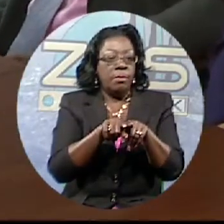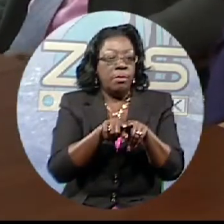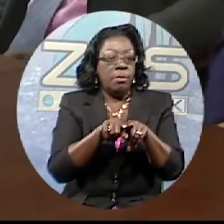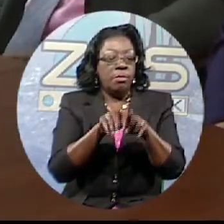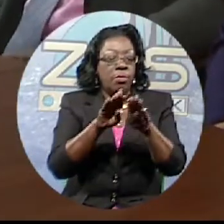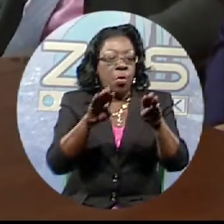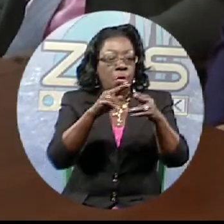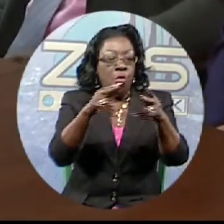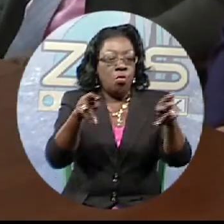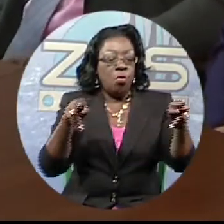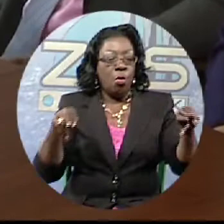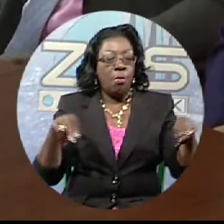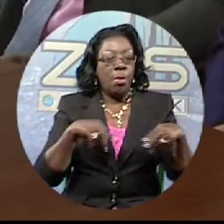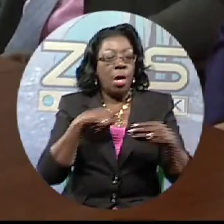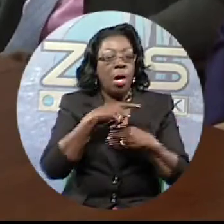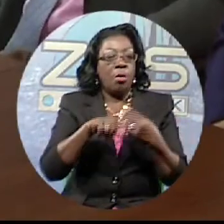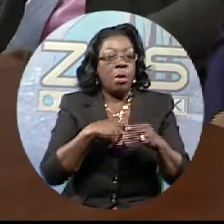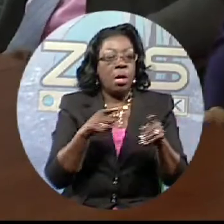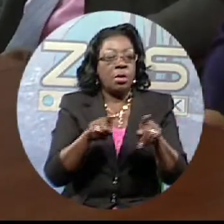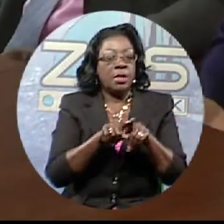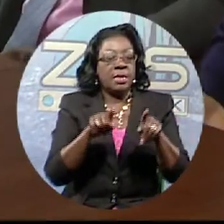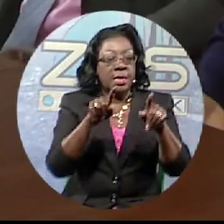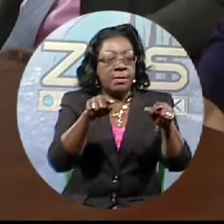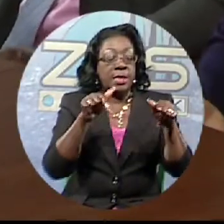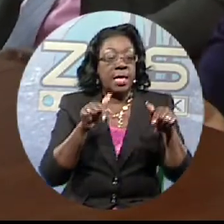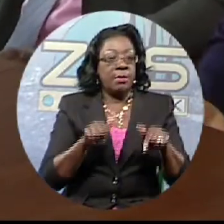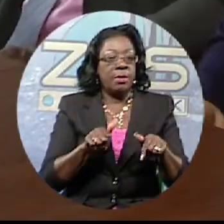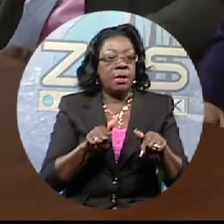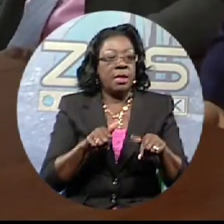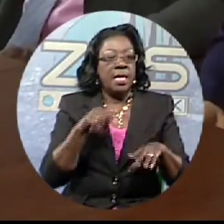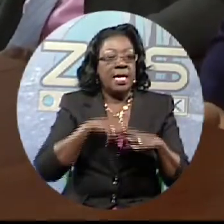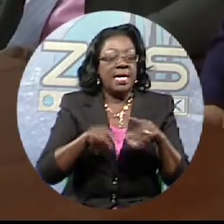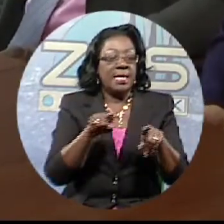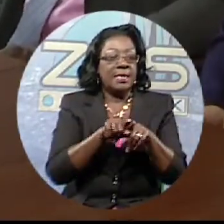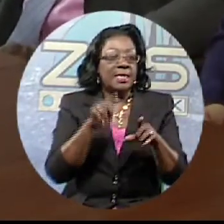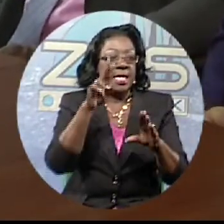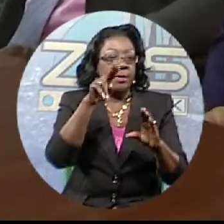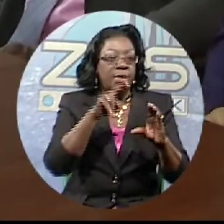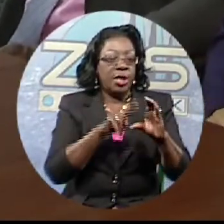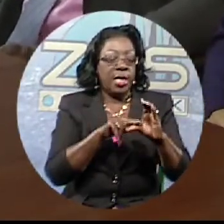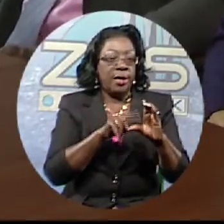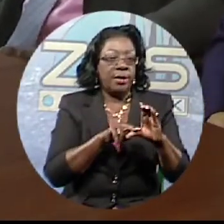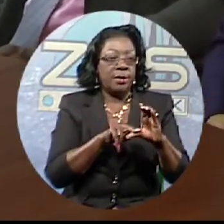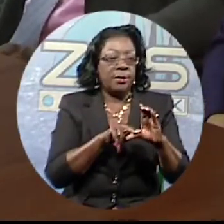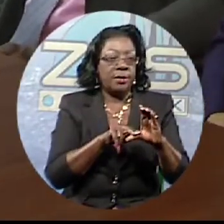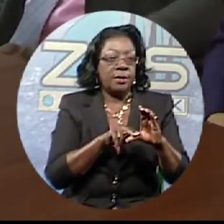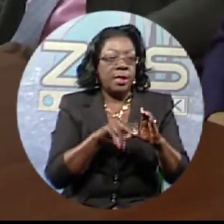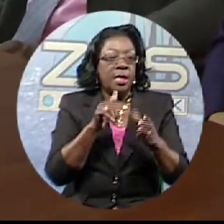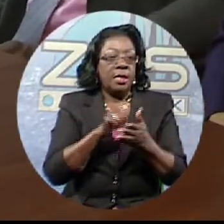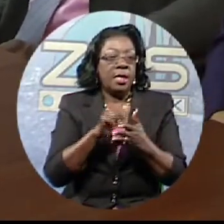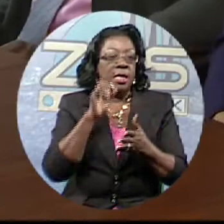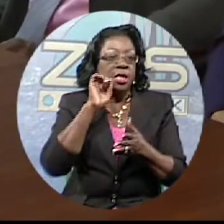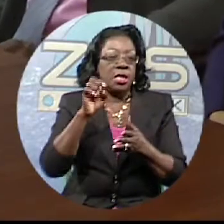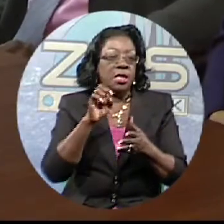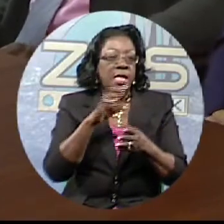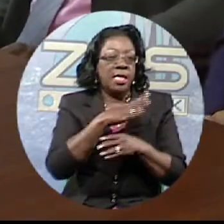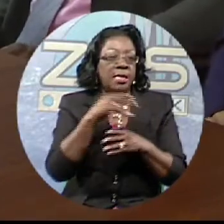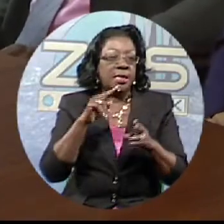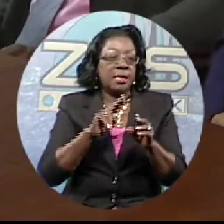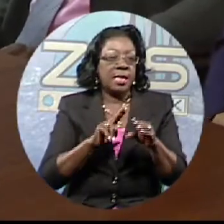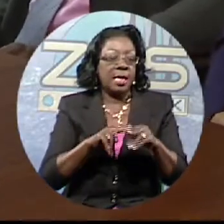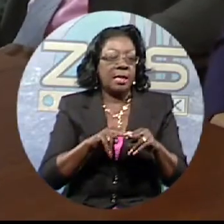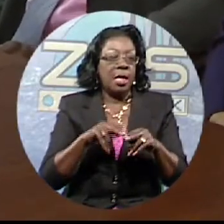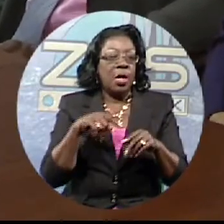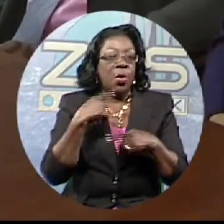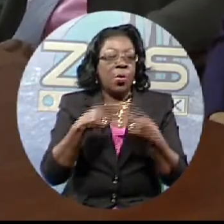boardroom, around the same table, in the same chairs that they sat